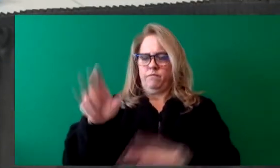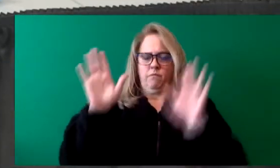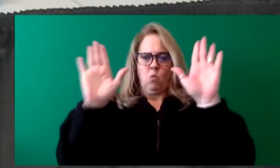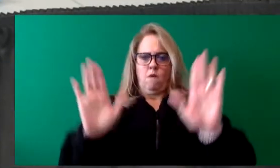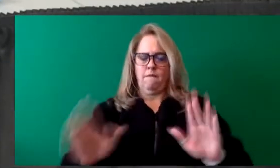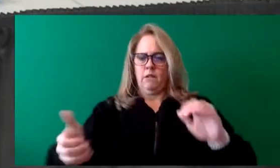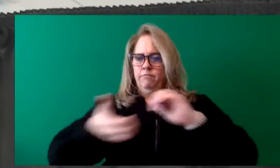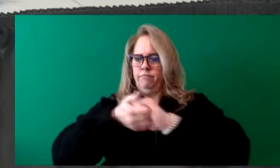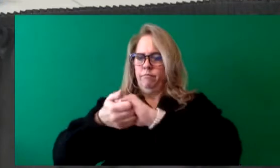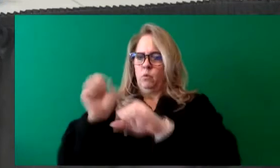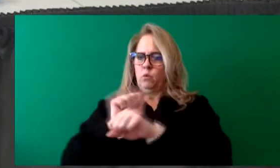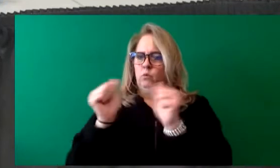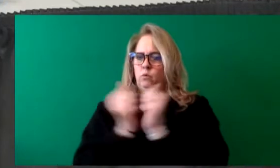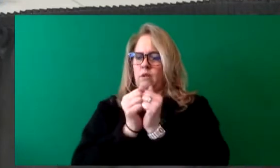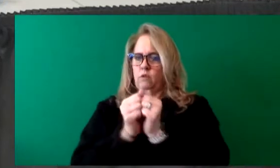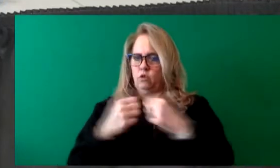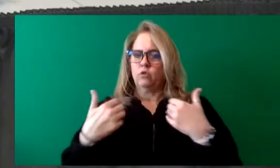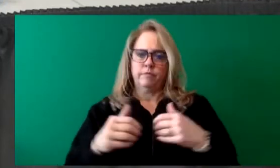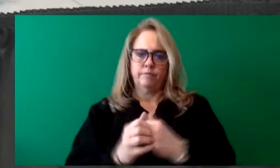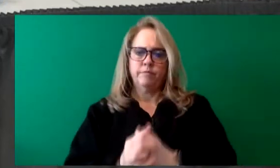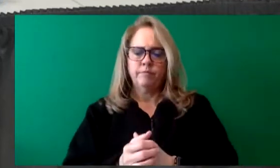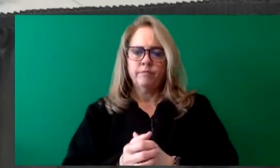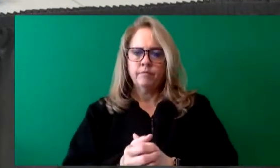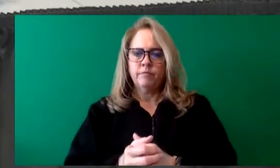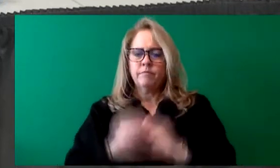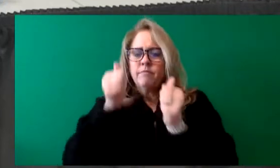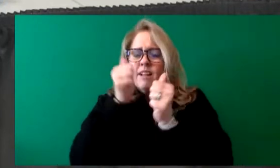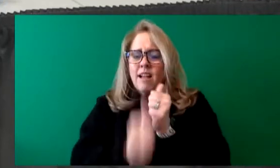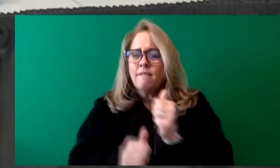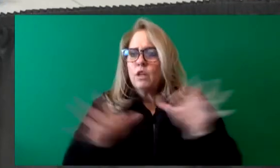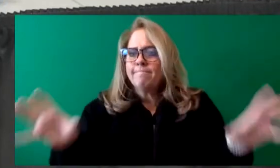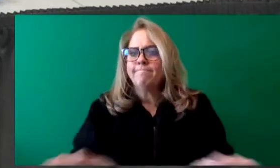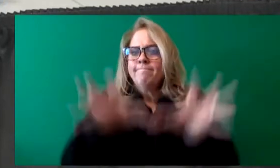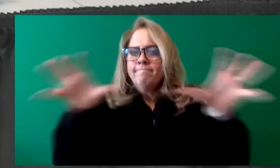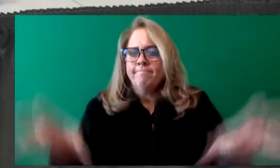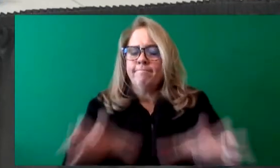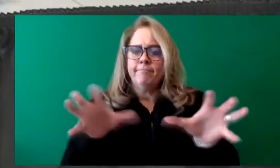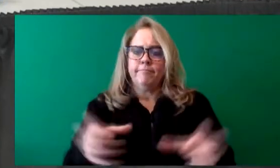almost every activity that public health is